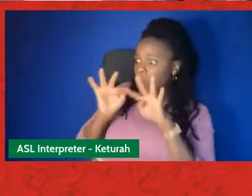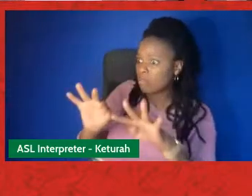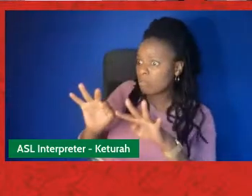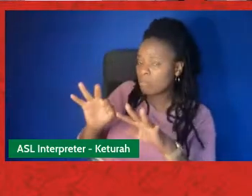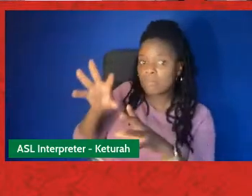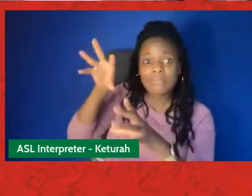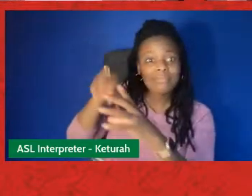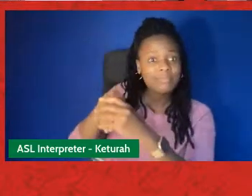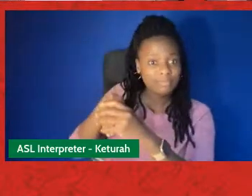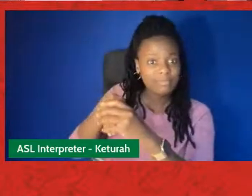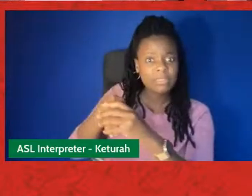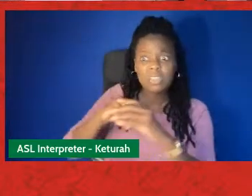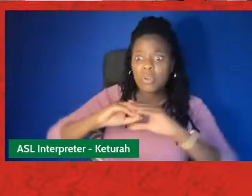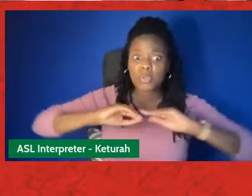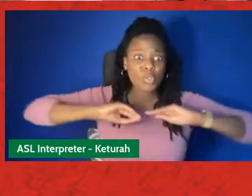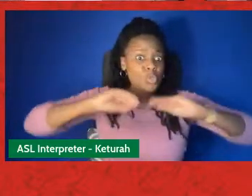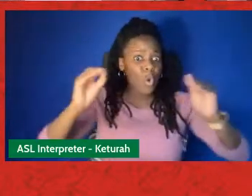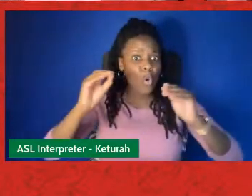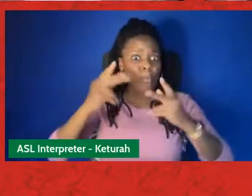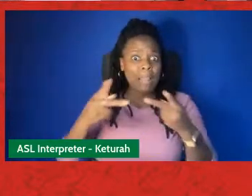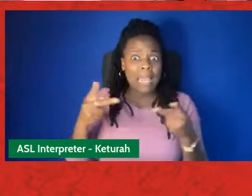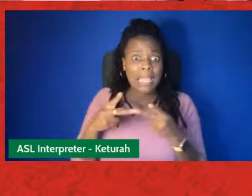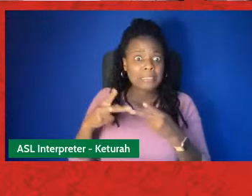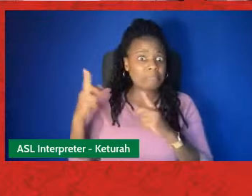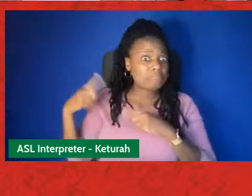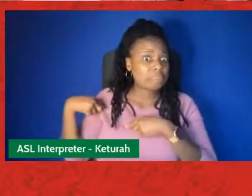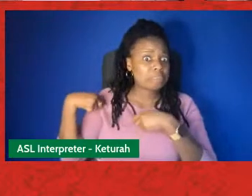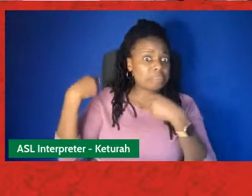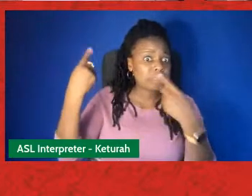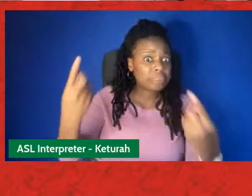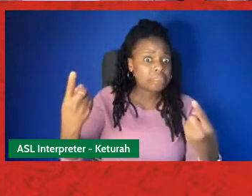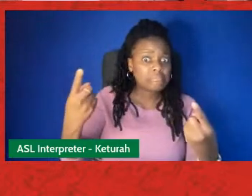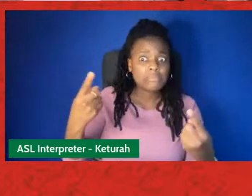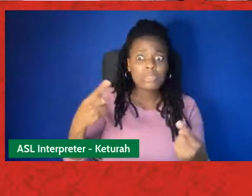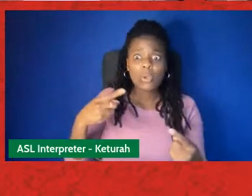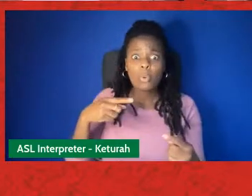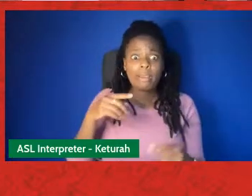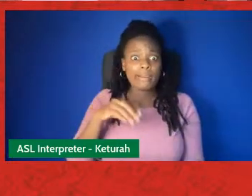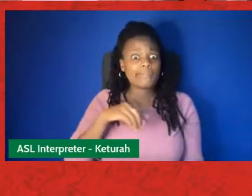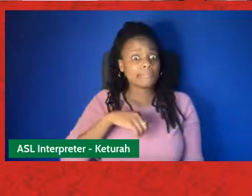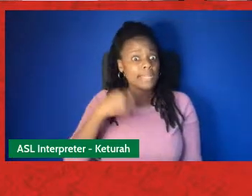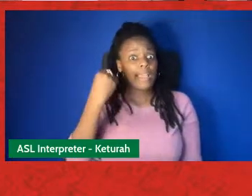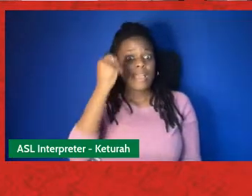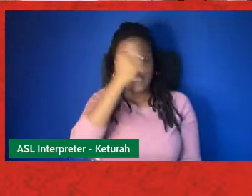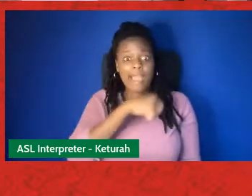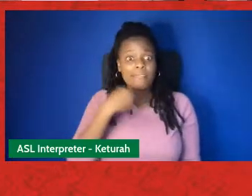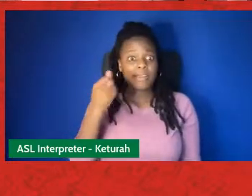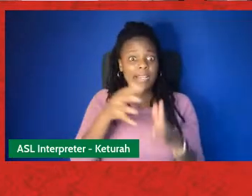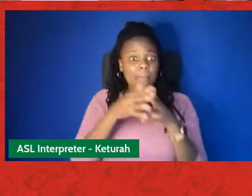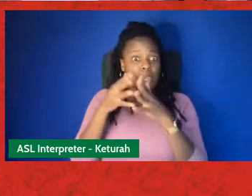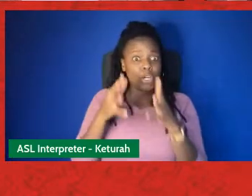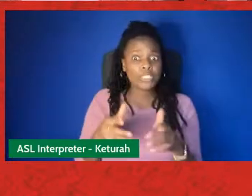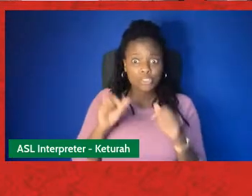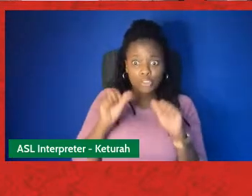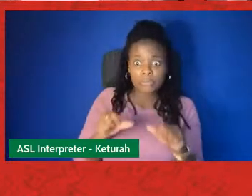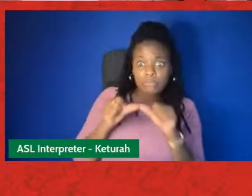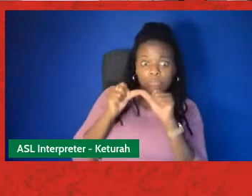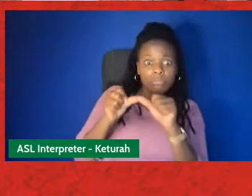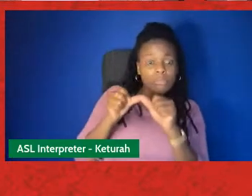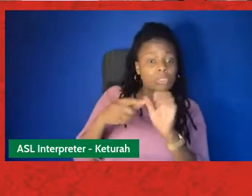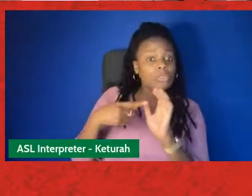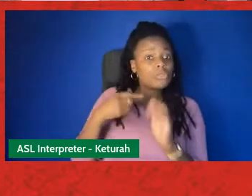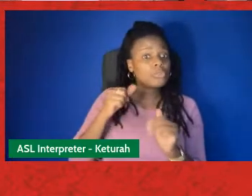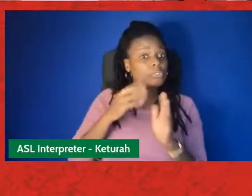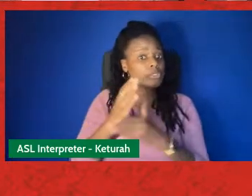them. And there was no place for that. I mean, there wasn't a place that African Americans could consistently go and tell the story. So